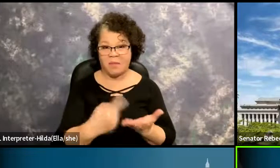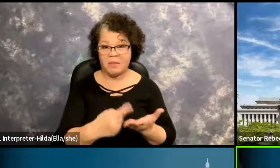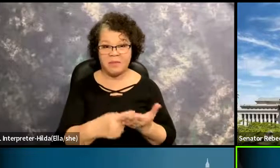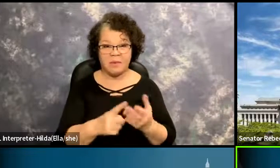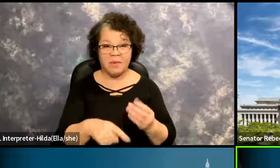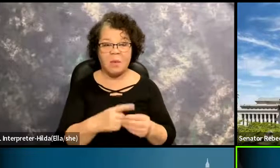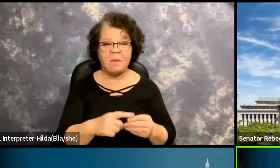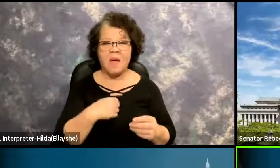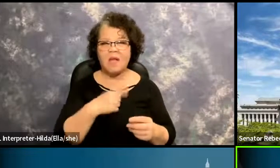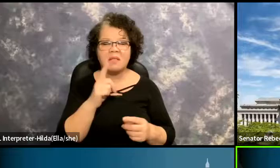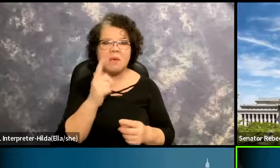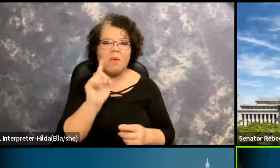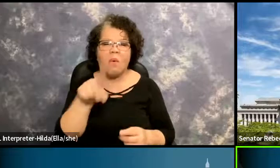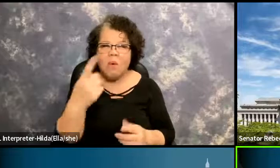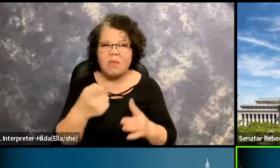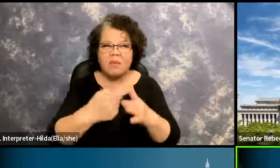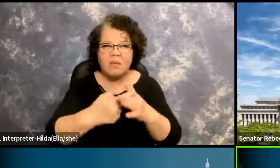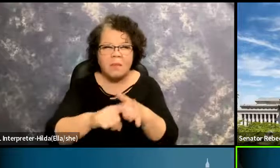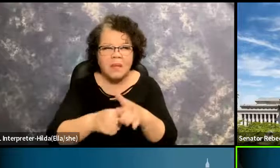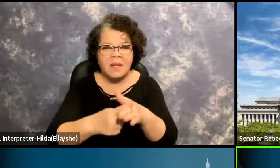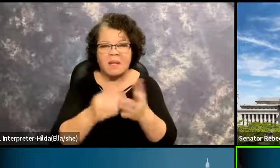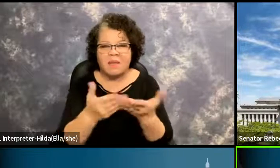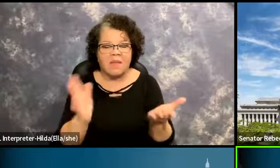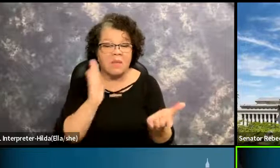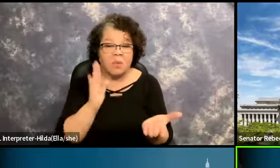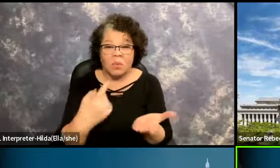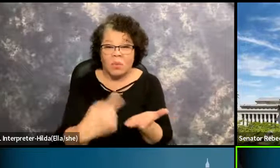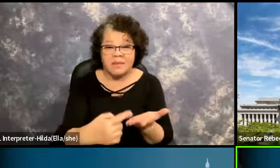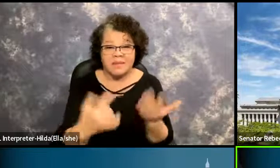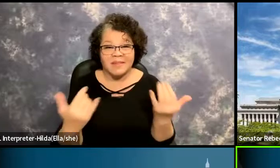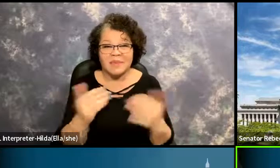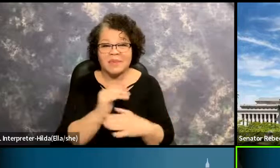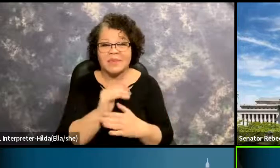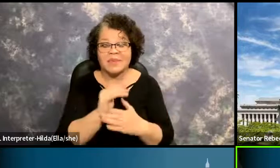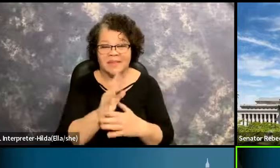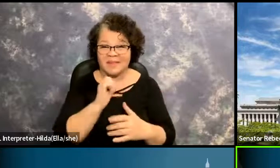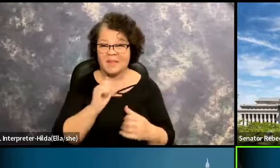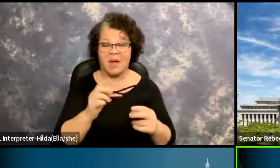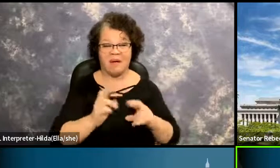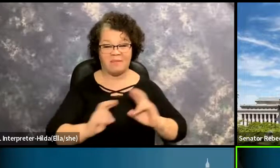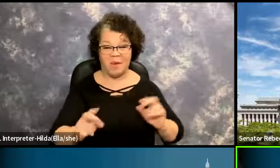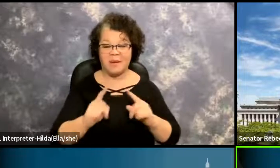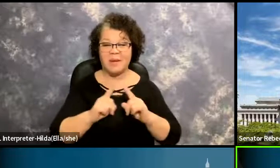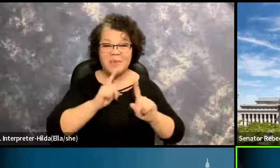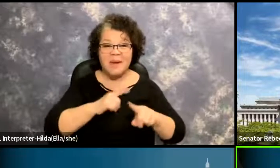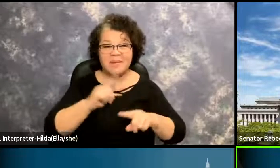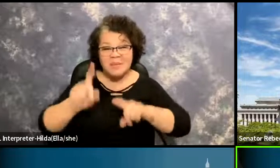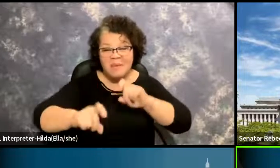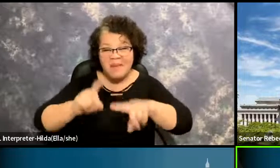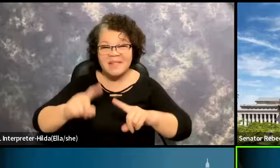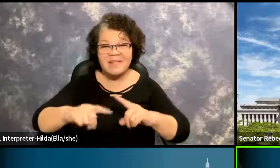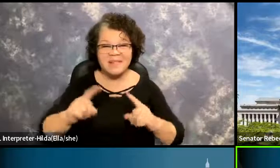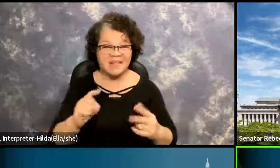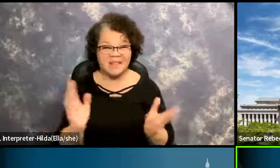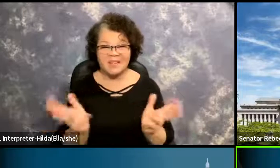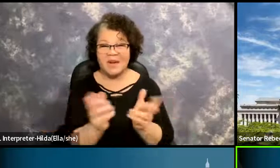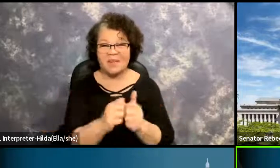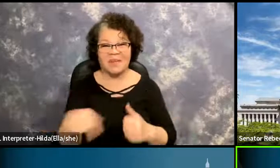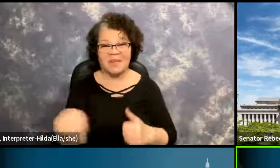tip of the iceberg of all the issues we'll talk about tonight. So I'm really excited to dig into questions and chat with you, our neighbors.